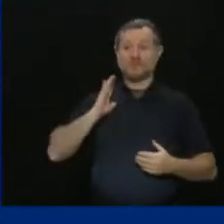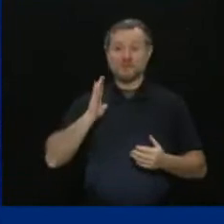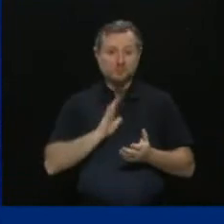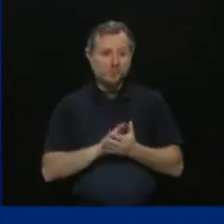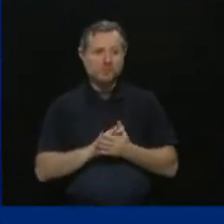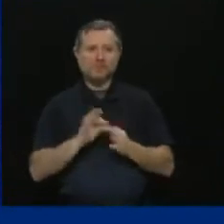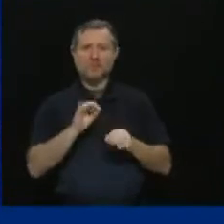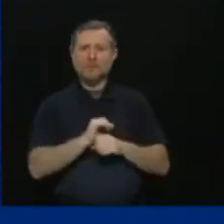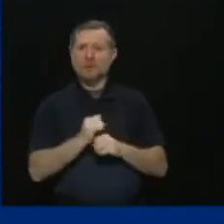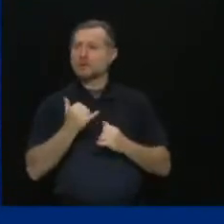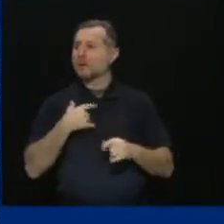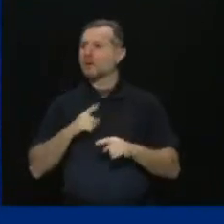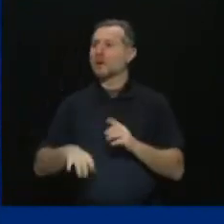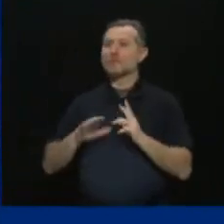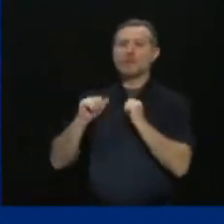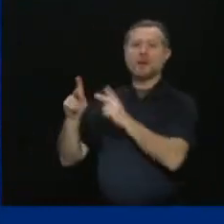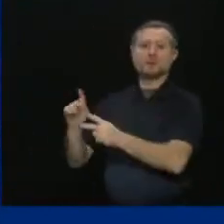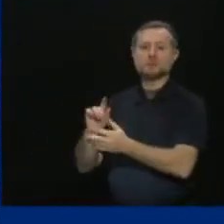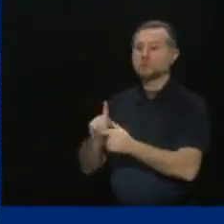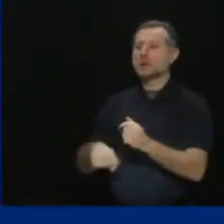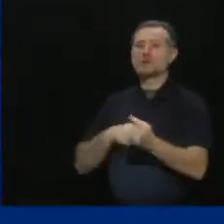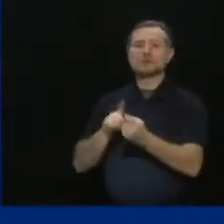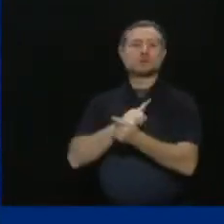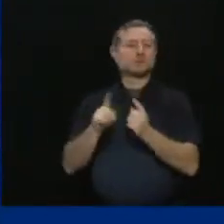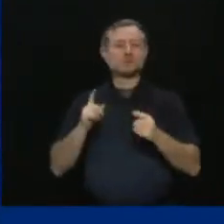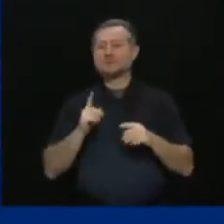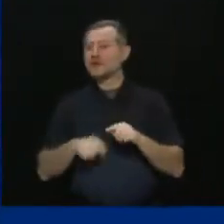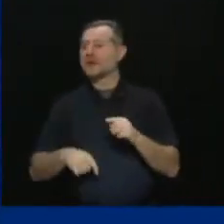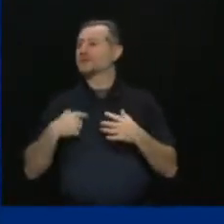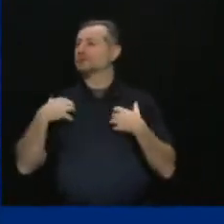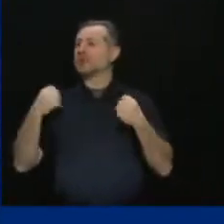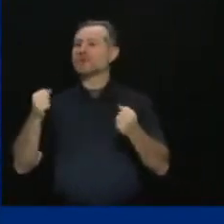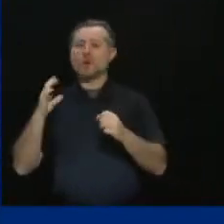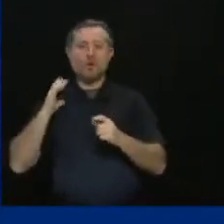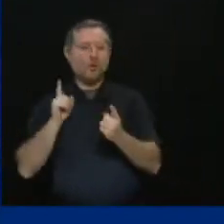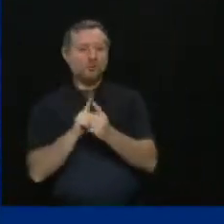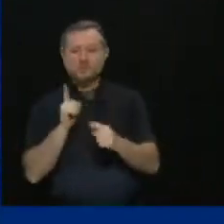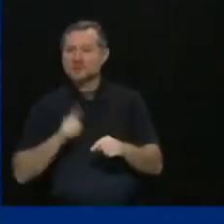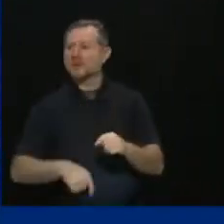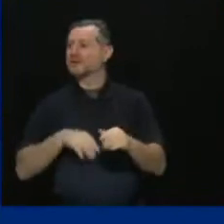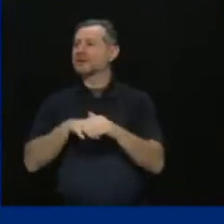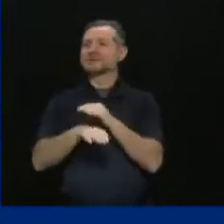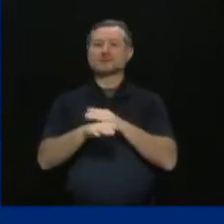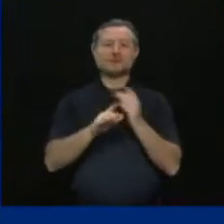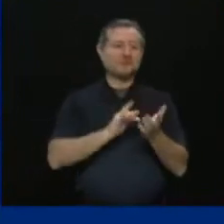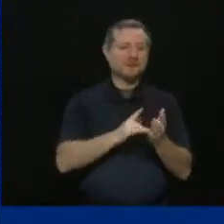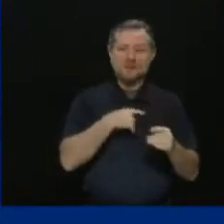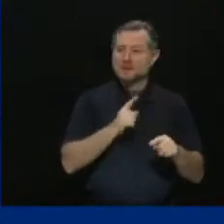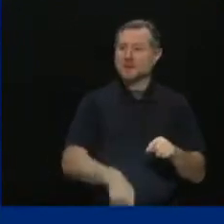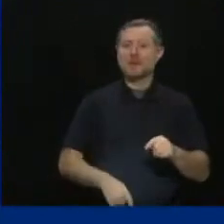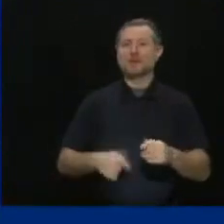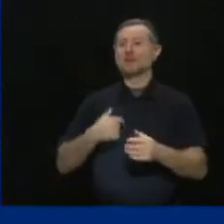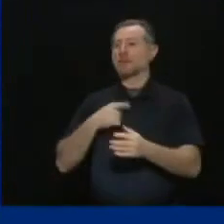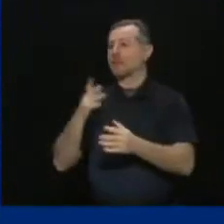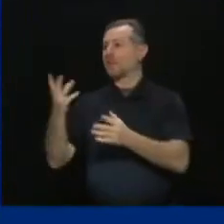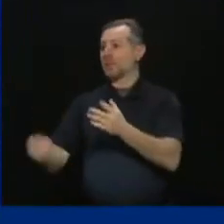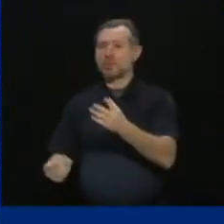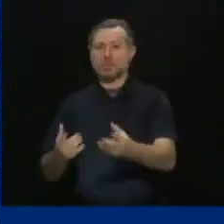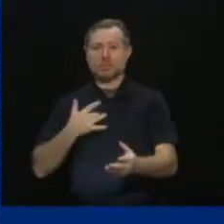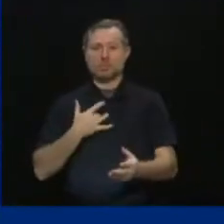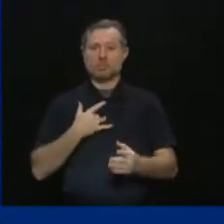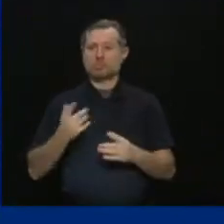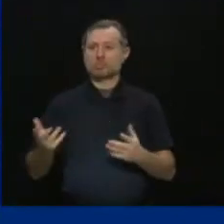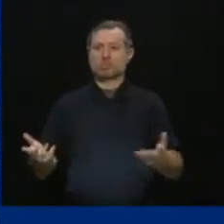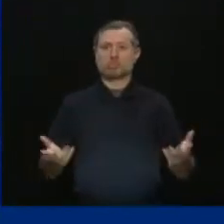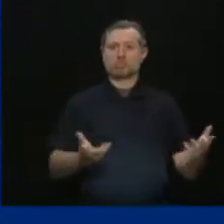their recovery coaches, they couldn't get the medication. So many people fell through the cracks, no fault of their own, because of this pandemic. So